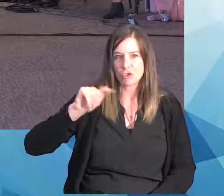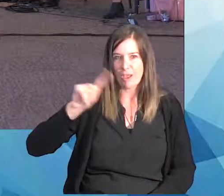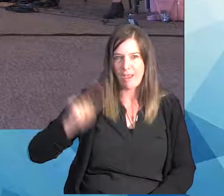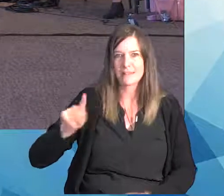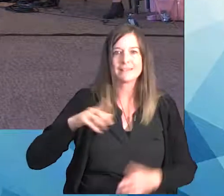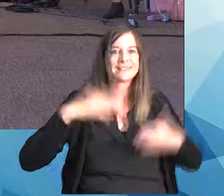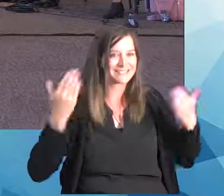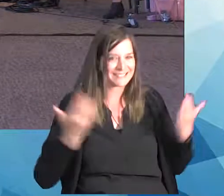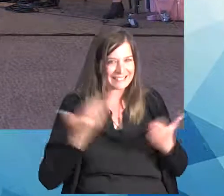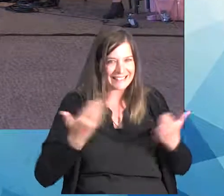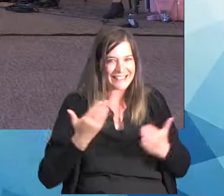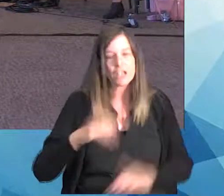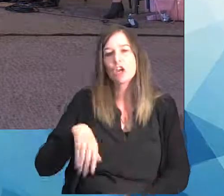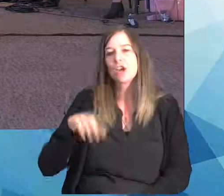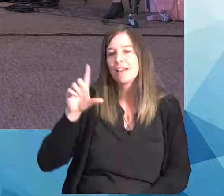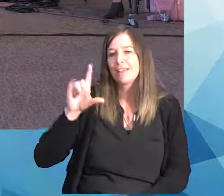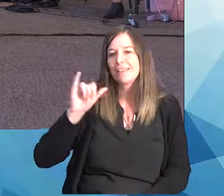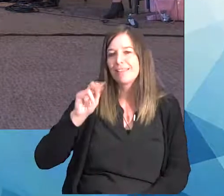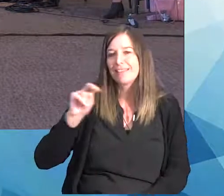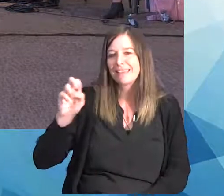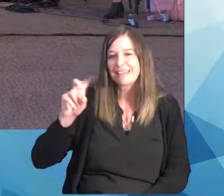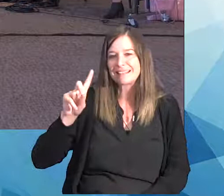Present. Mike Gordon.